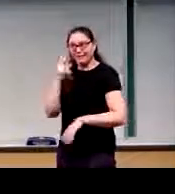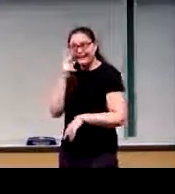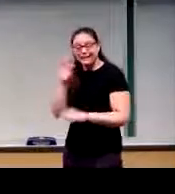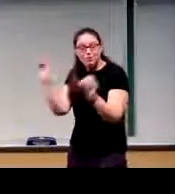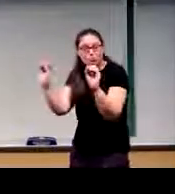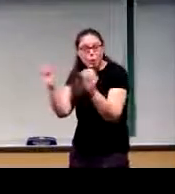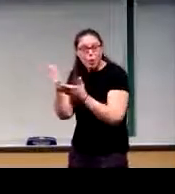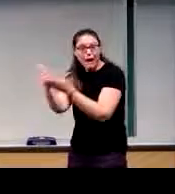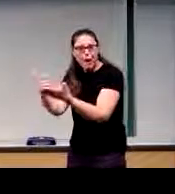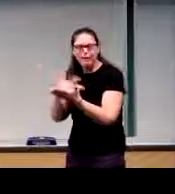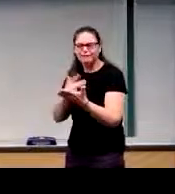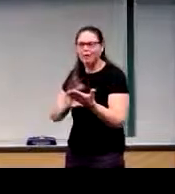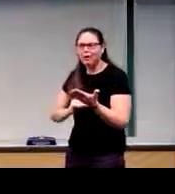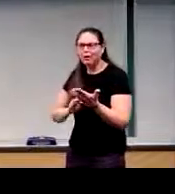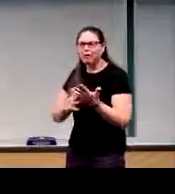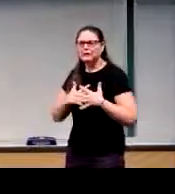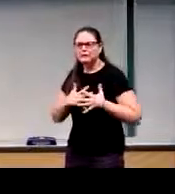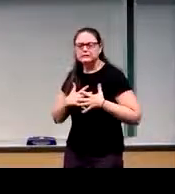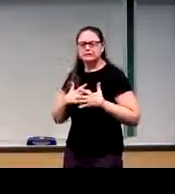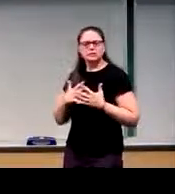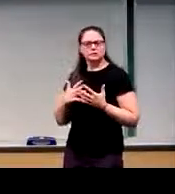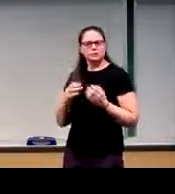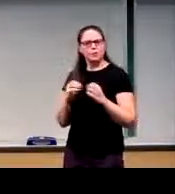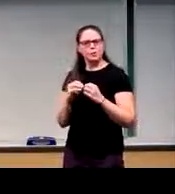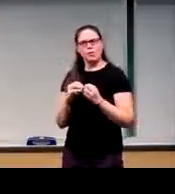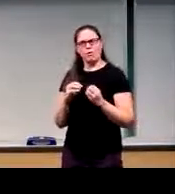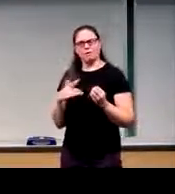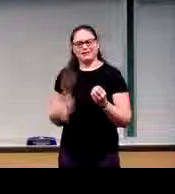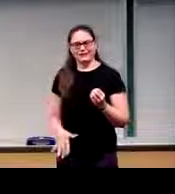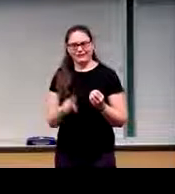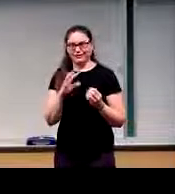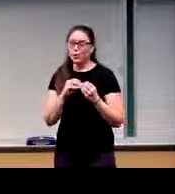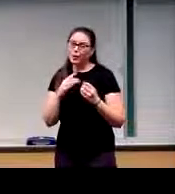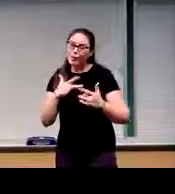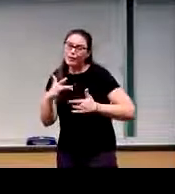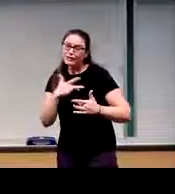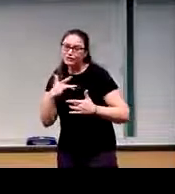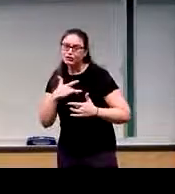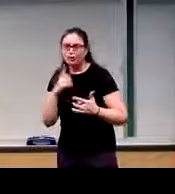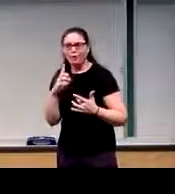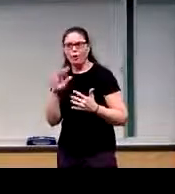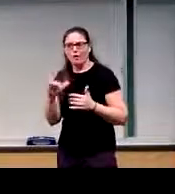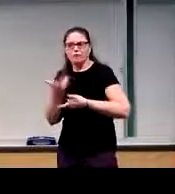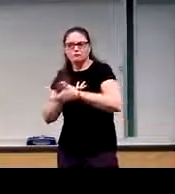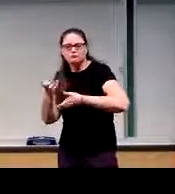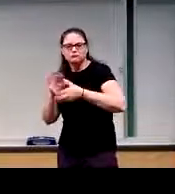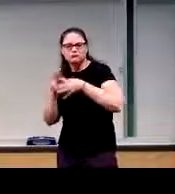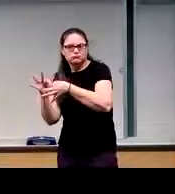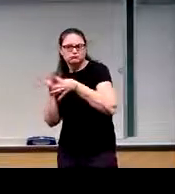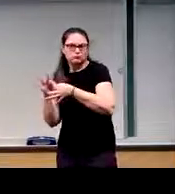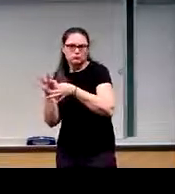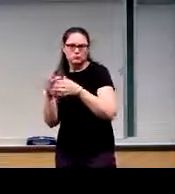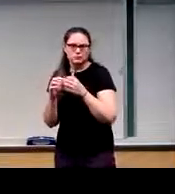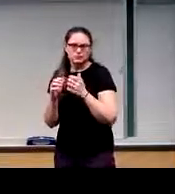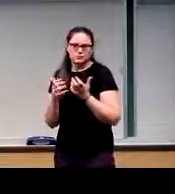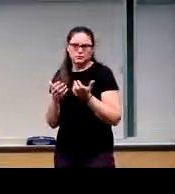suggesting intrinsic motivation and that a concern for self-reputation or reciprocity